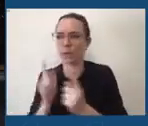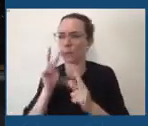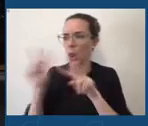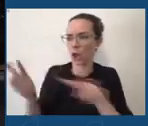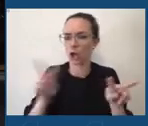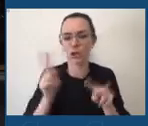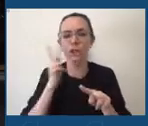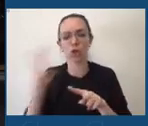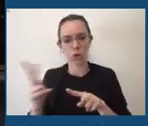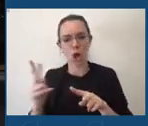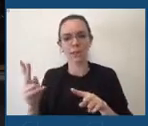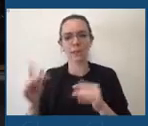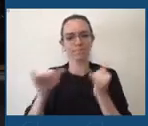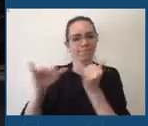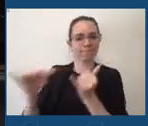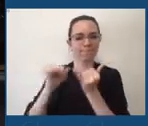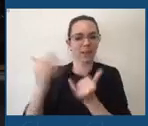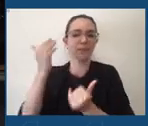faces.